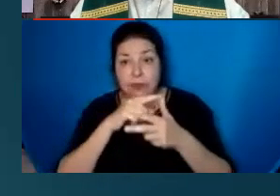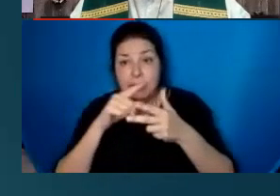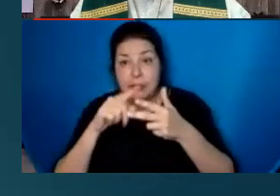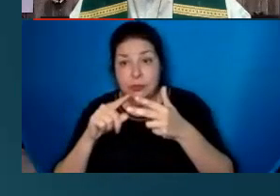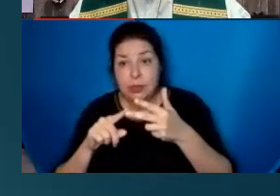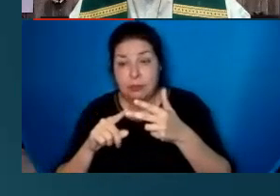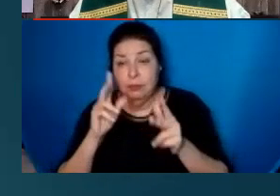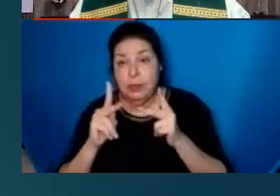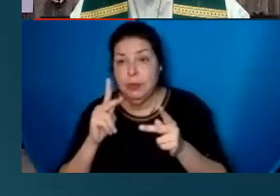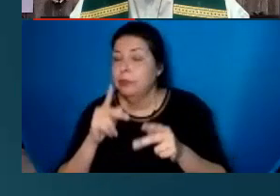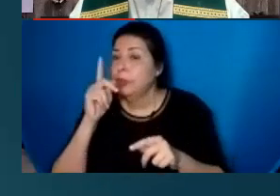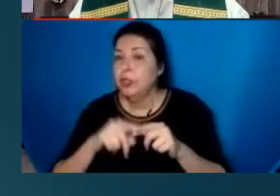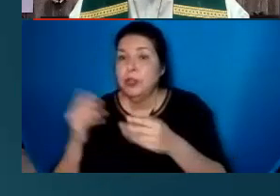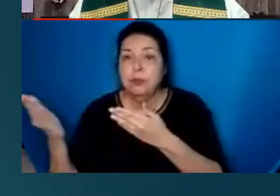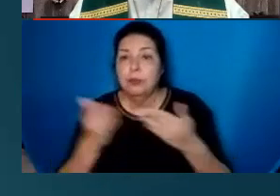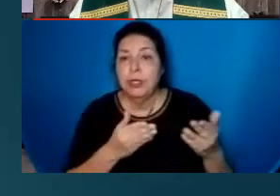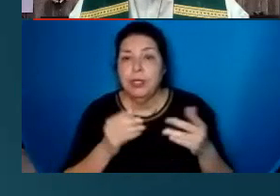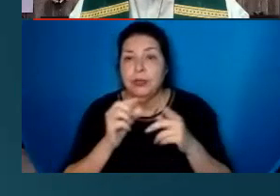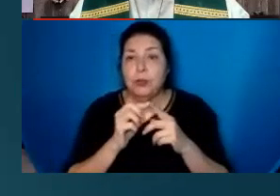couldn't bring the Word of God to you.